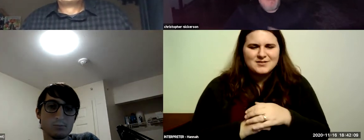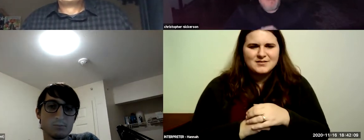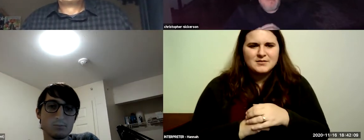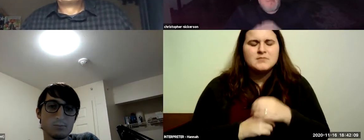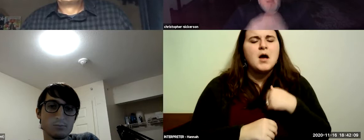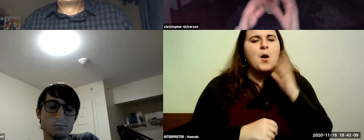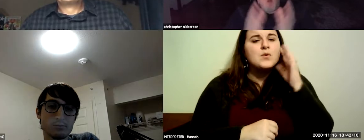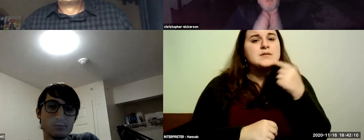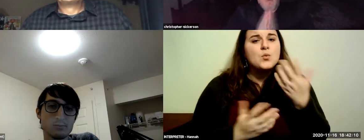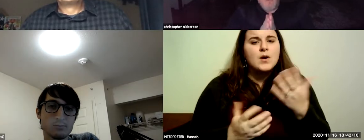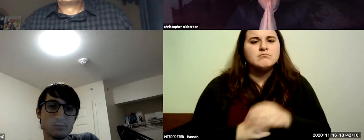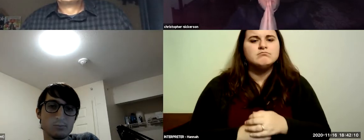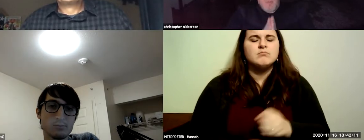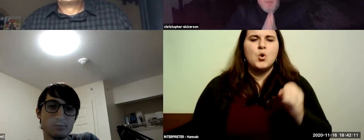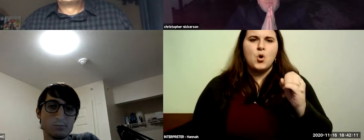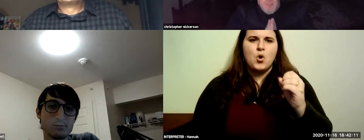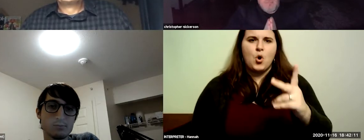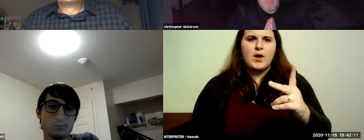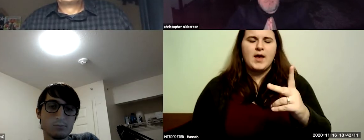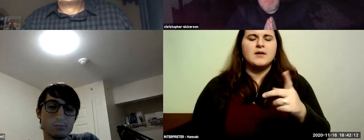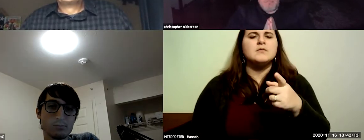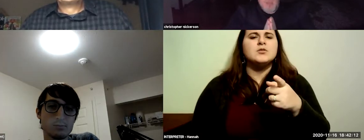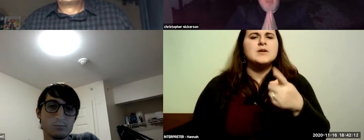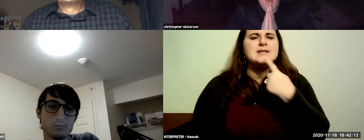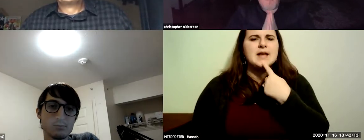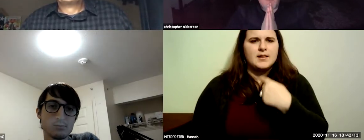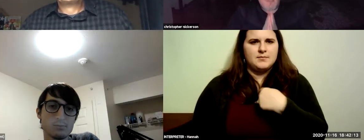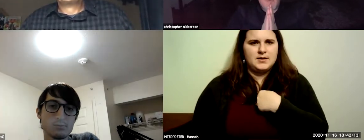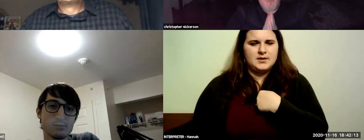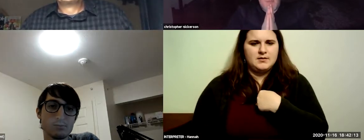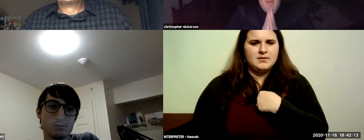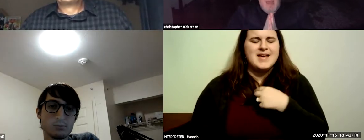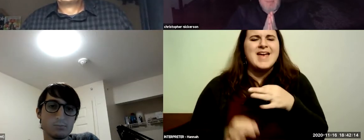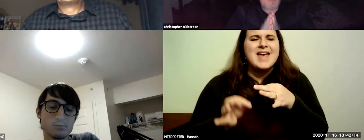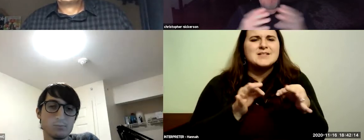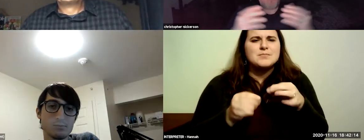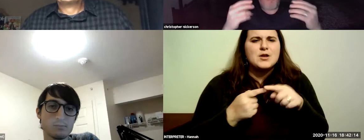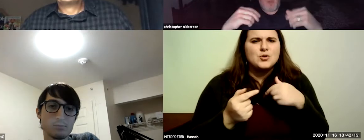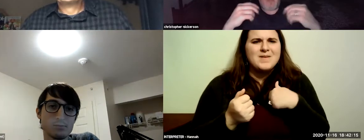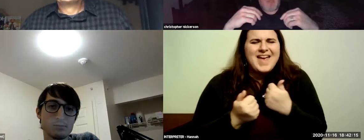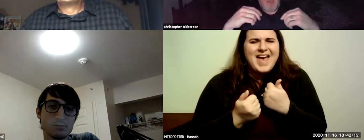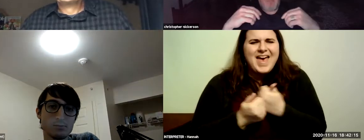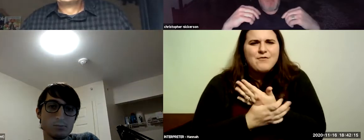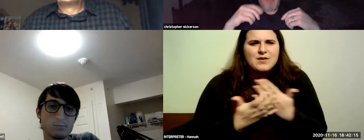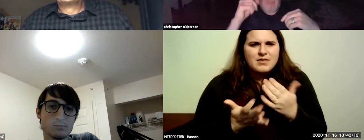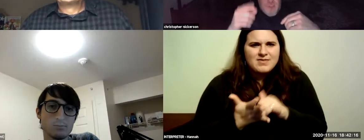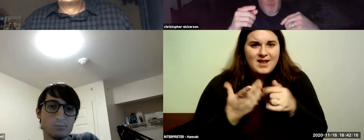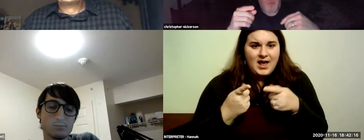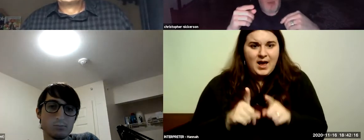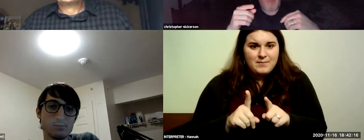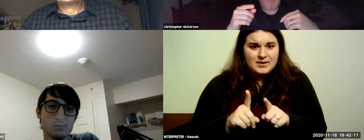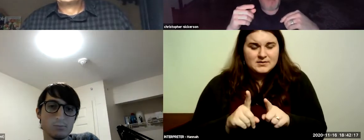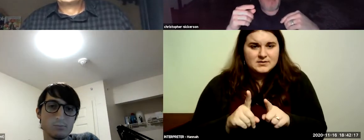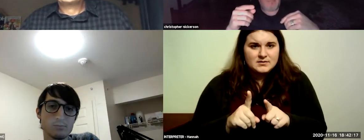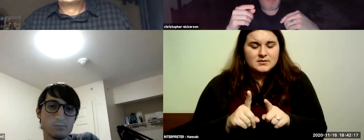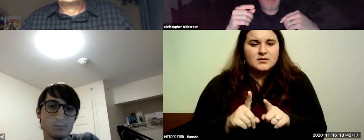Okay, I want you to explain to me every single thing that happens from the point in time that I start